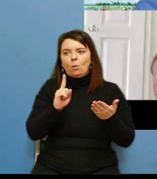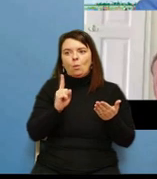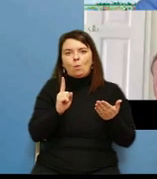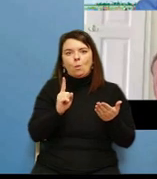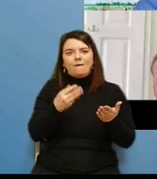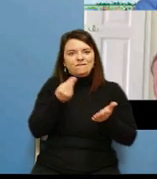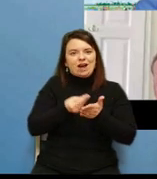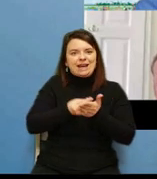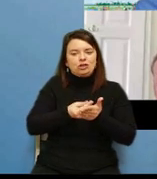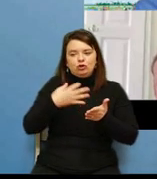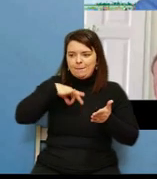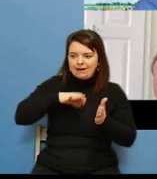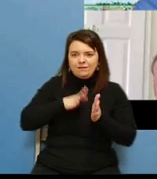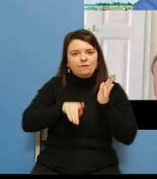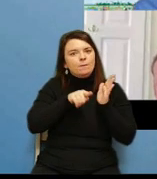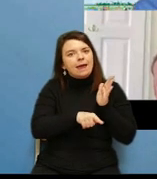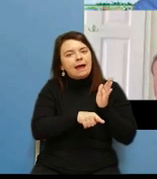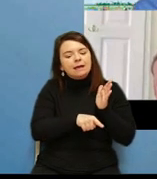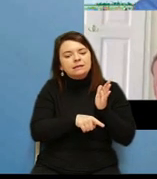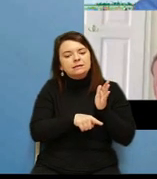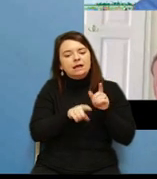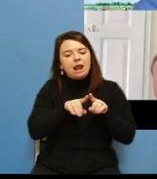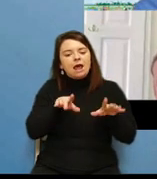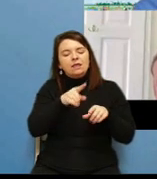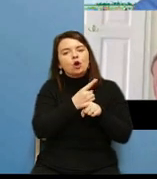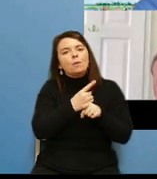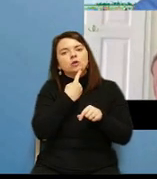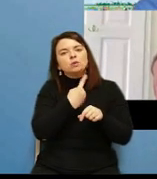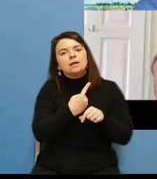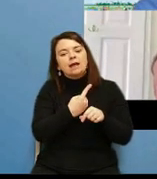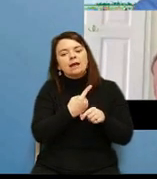time, we're clear on what on the scale of financial benefit we think we'll get